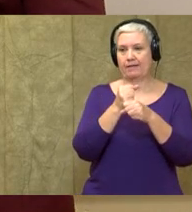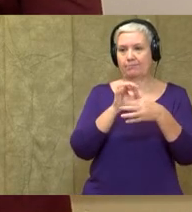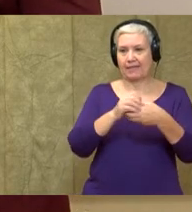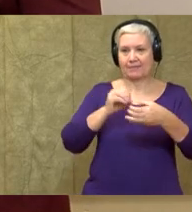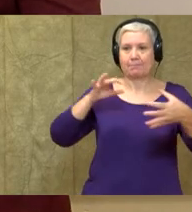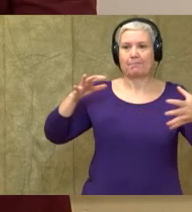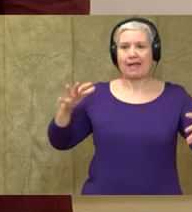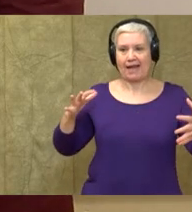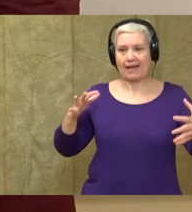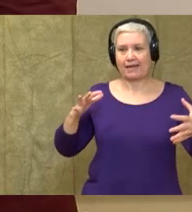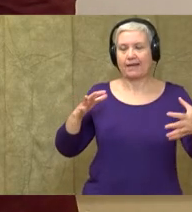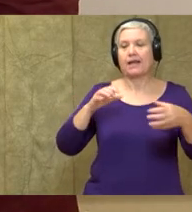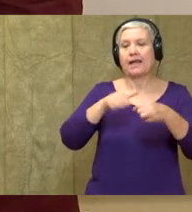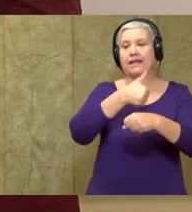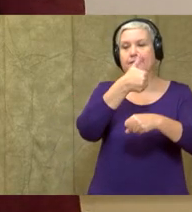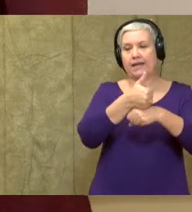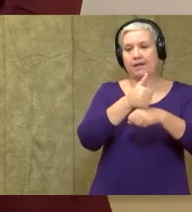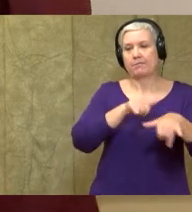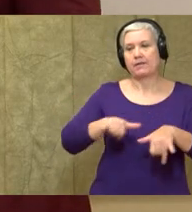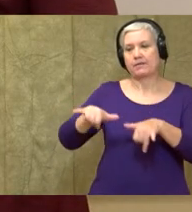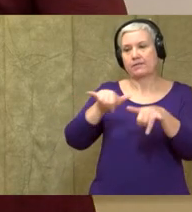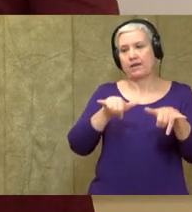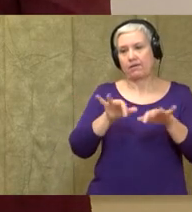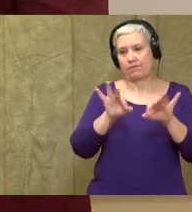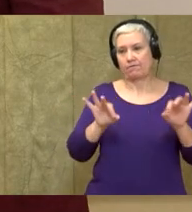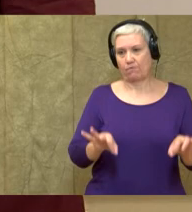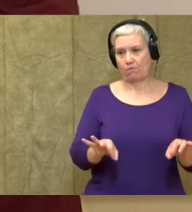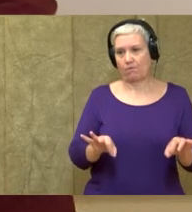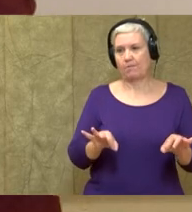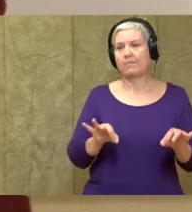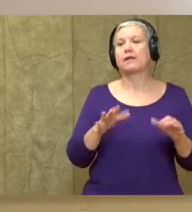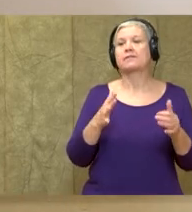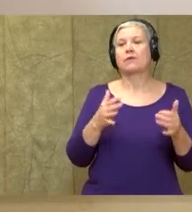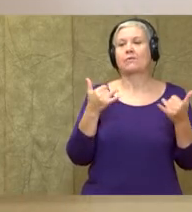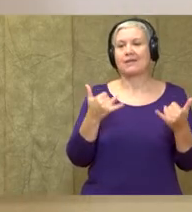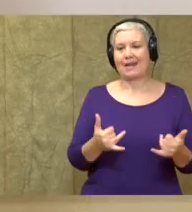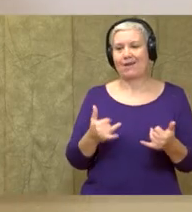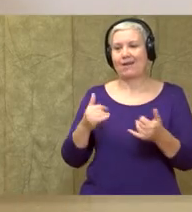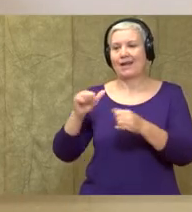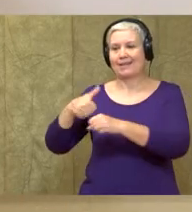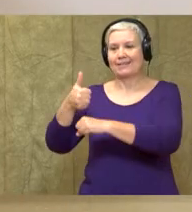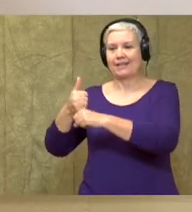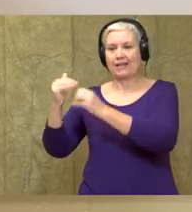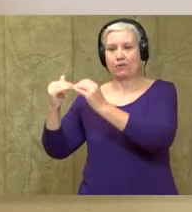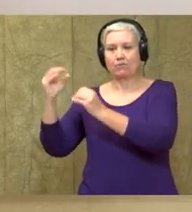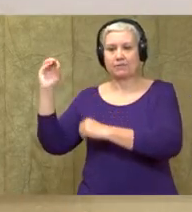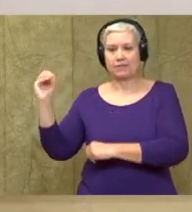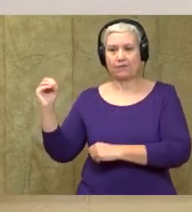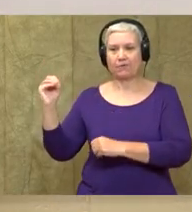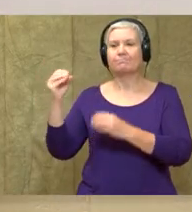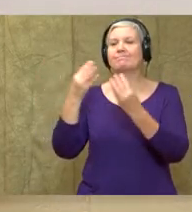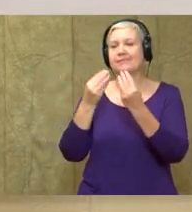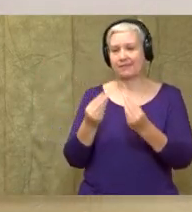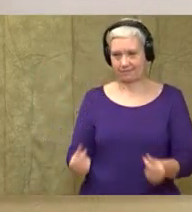specifically something in standard form set equal to 0 that allows me to solve it. And if we were to look at